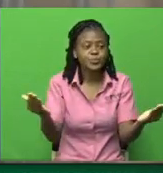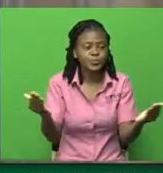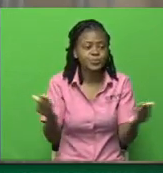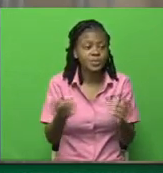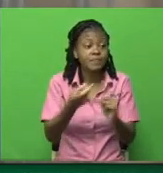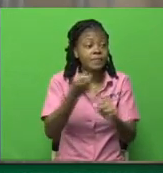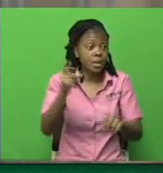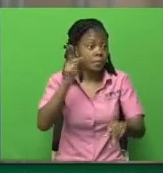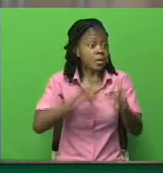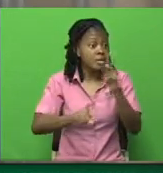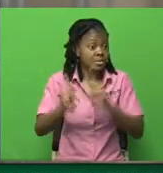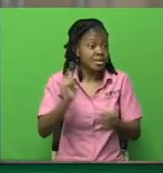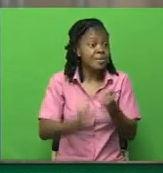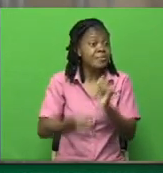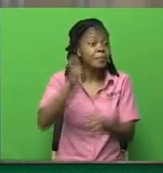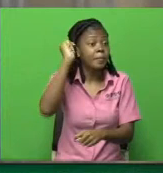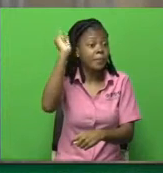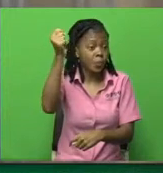and Tobago